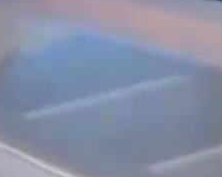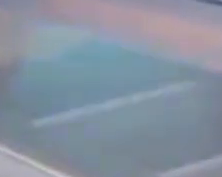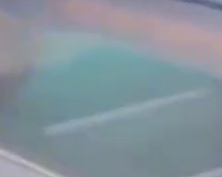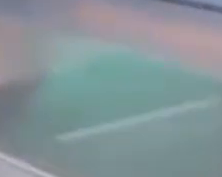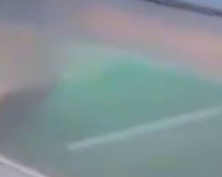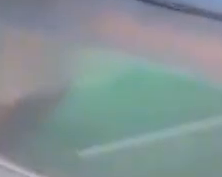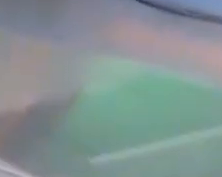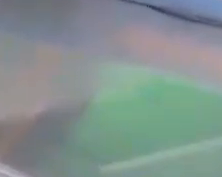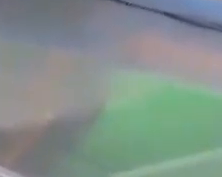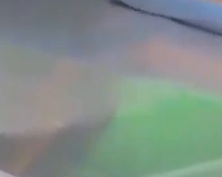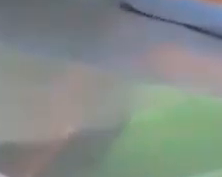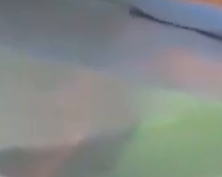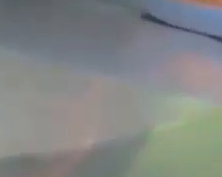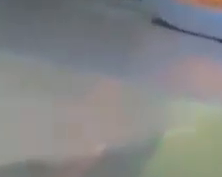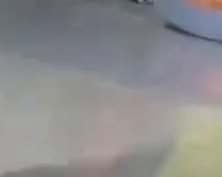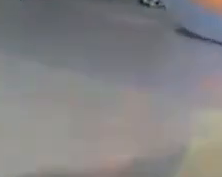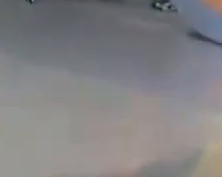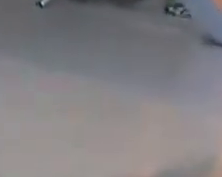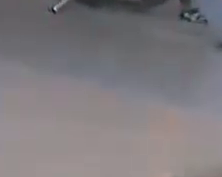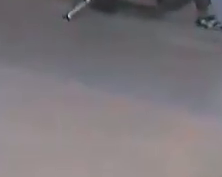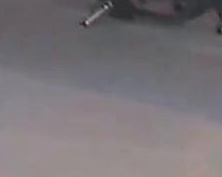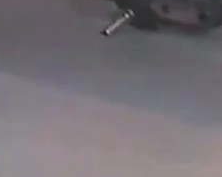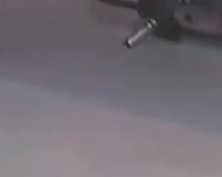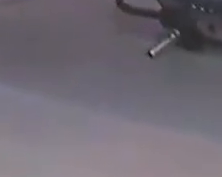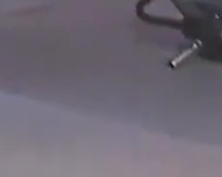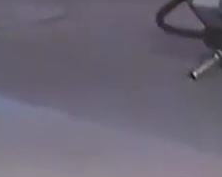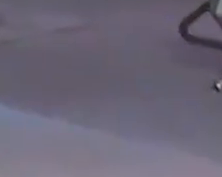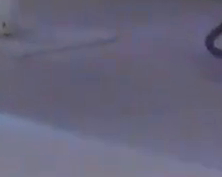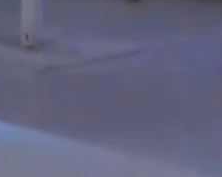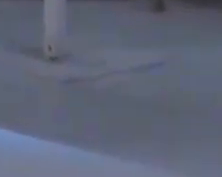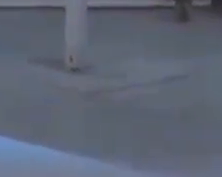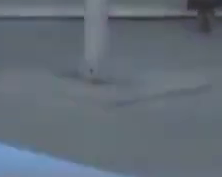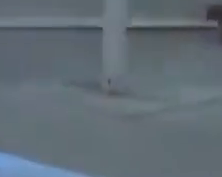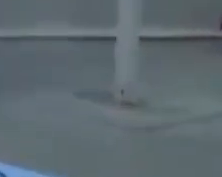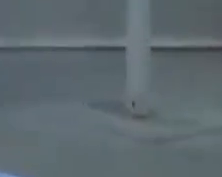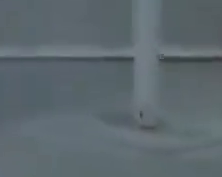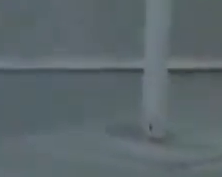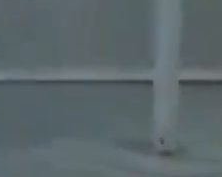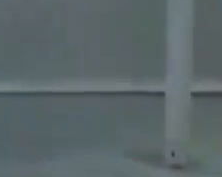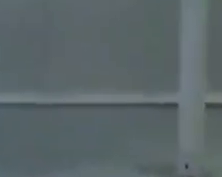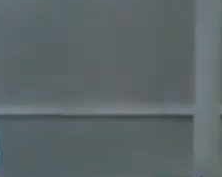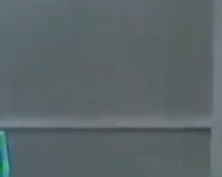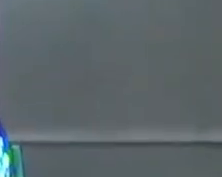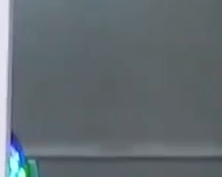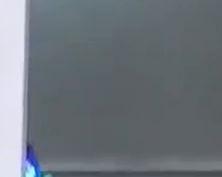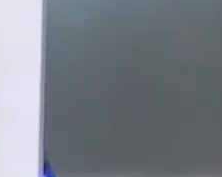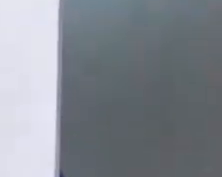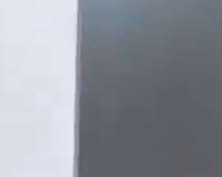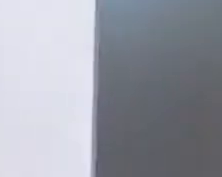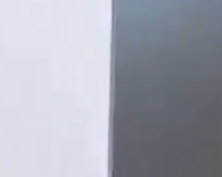up open your manners, how can you win that charity? Yeah, I'd rather be seeing my scattered disease. What's the non-drugs? Get the mic off,